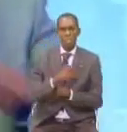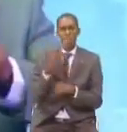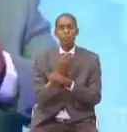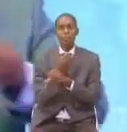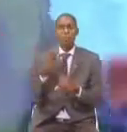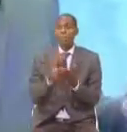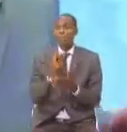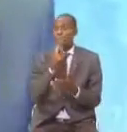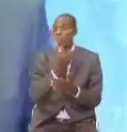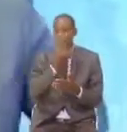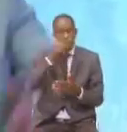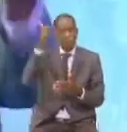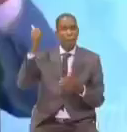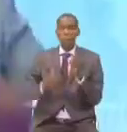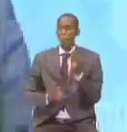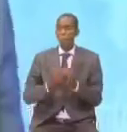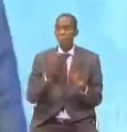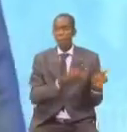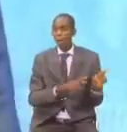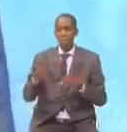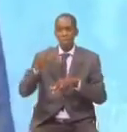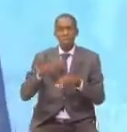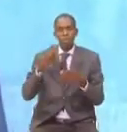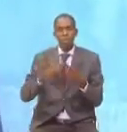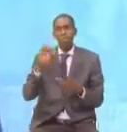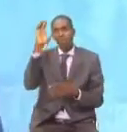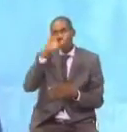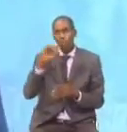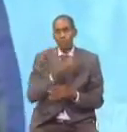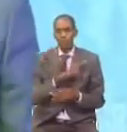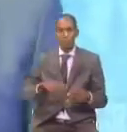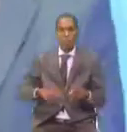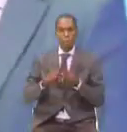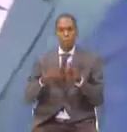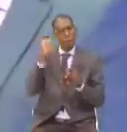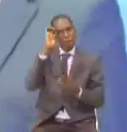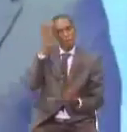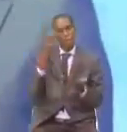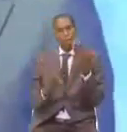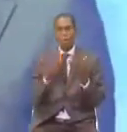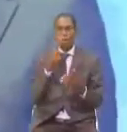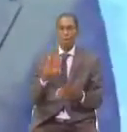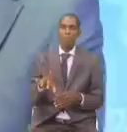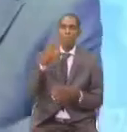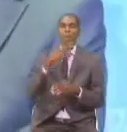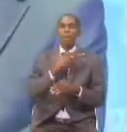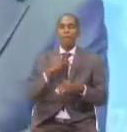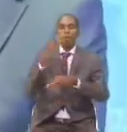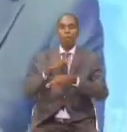time, that's the most ready time to seek the Lord while he may be found, and call ye upon